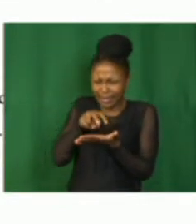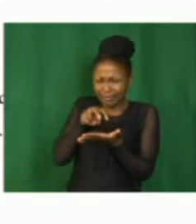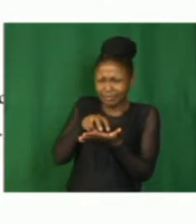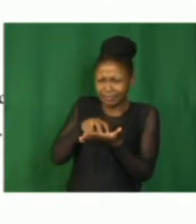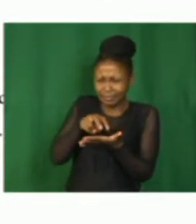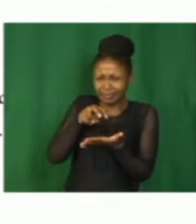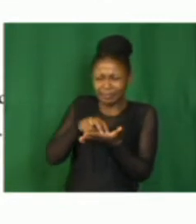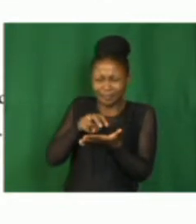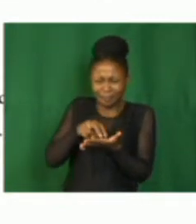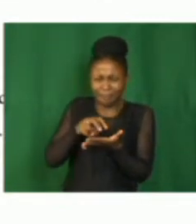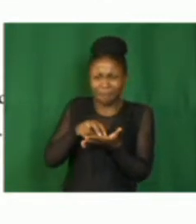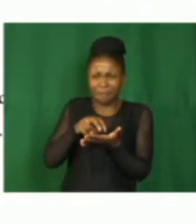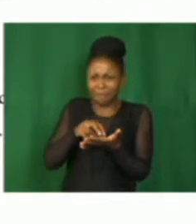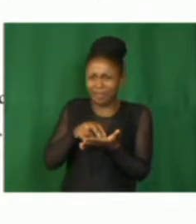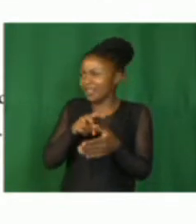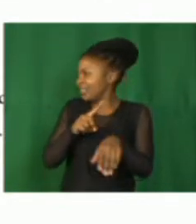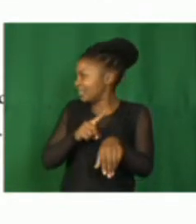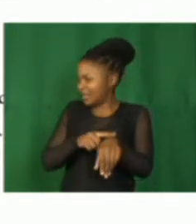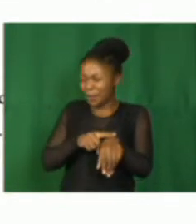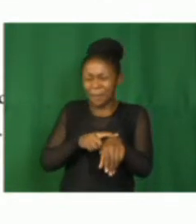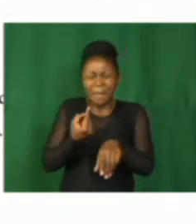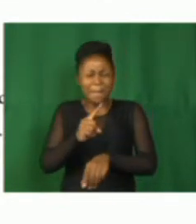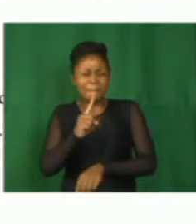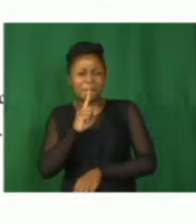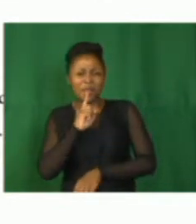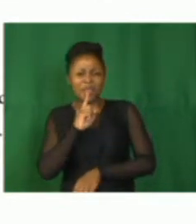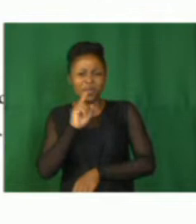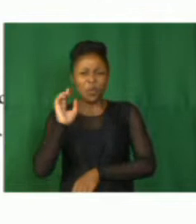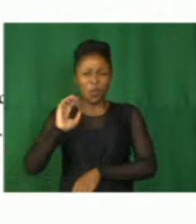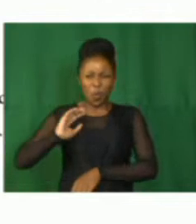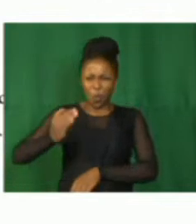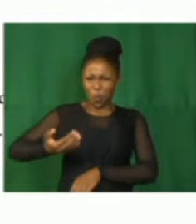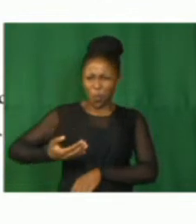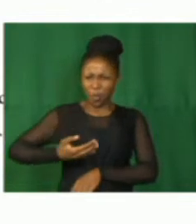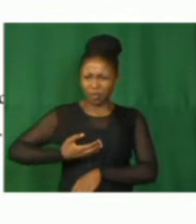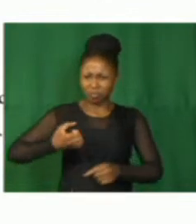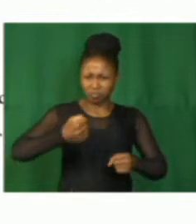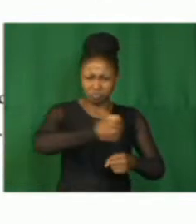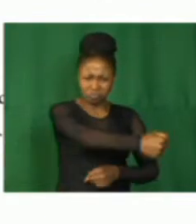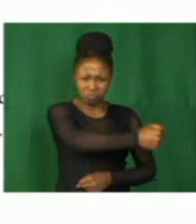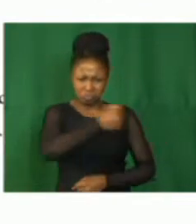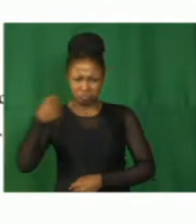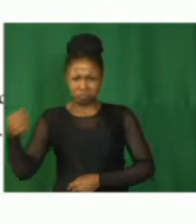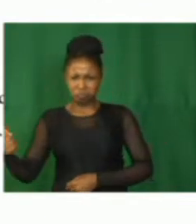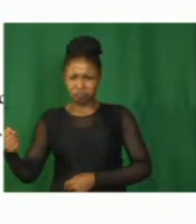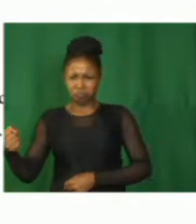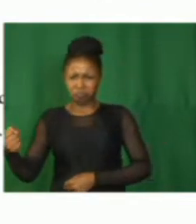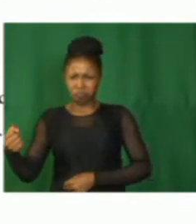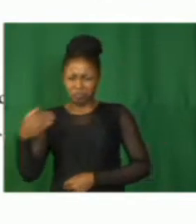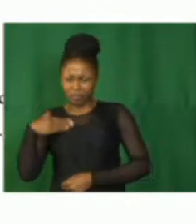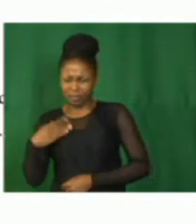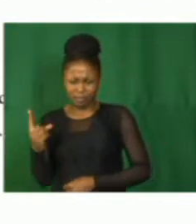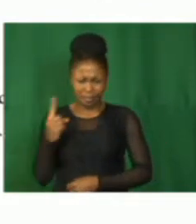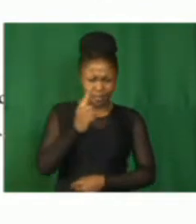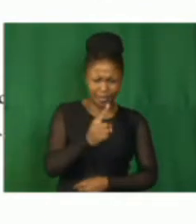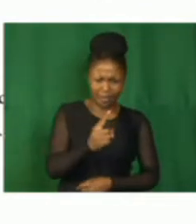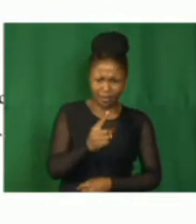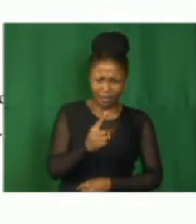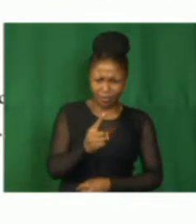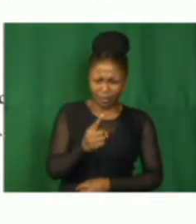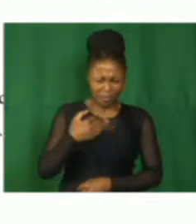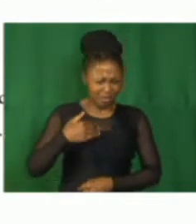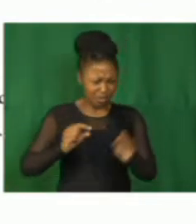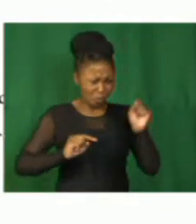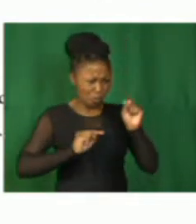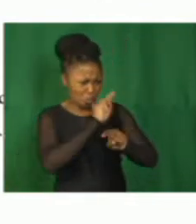for a while, and then a strange woman opened the door and let us in. Who are you? I asked